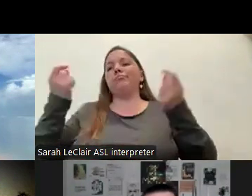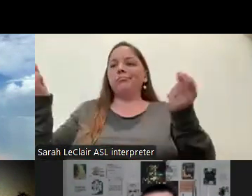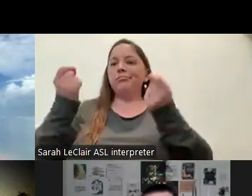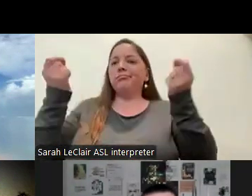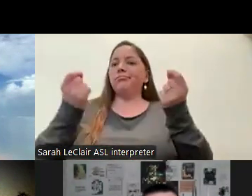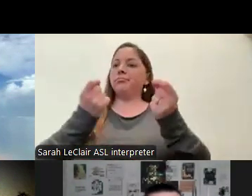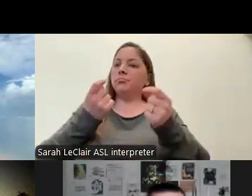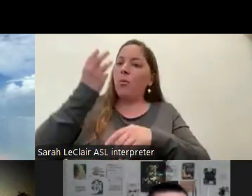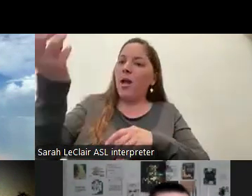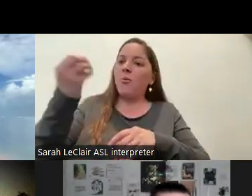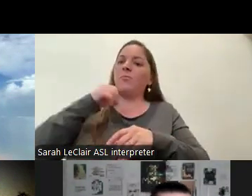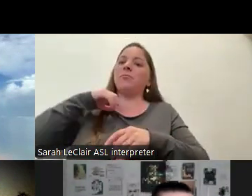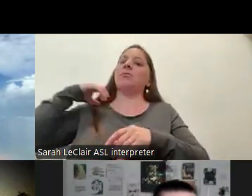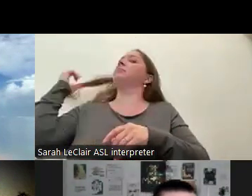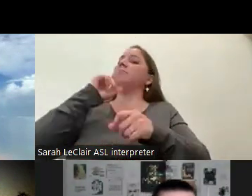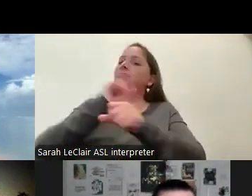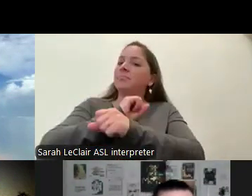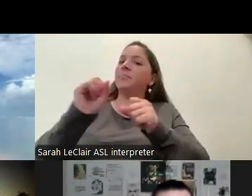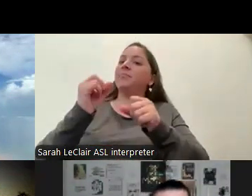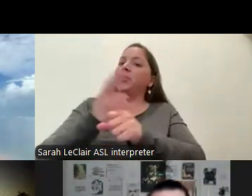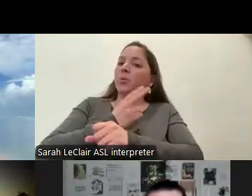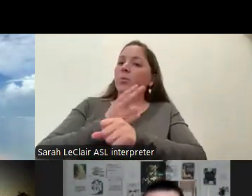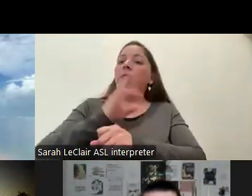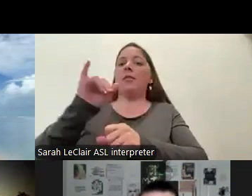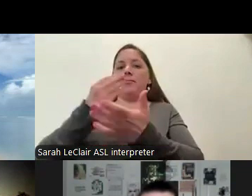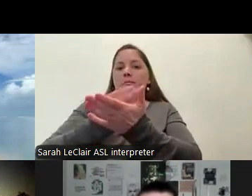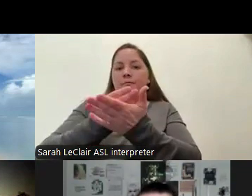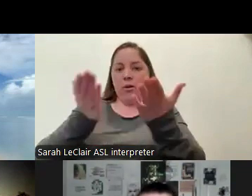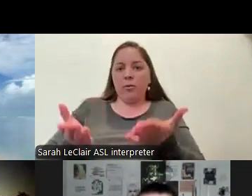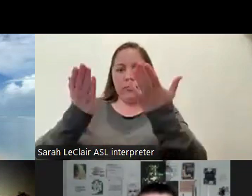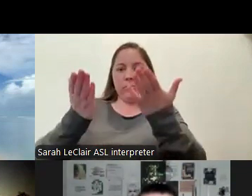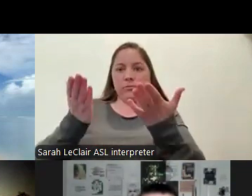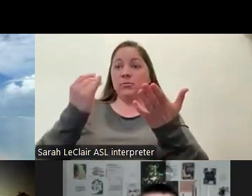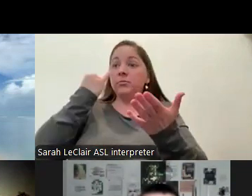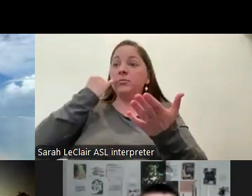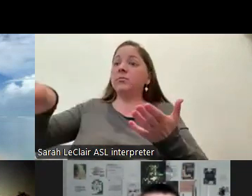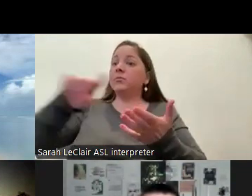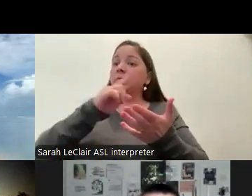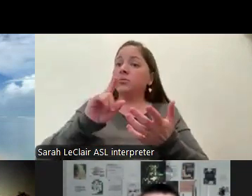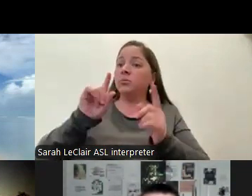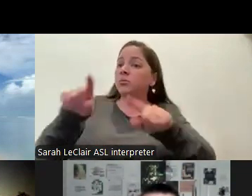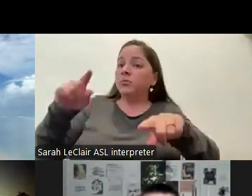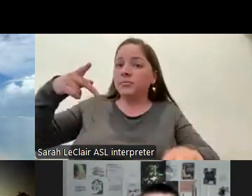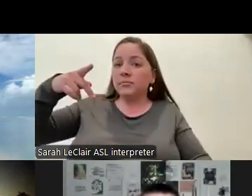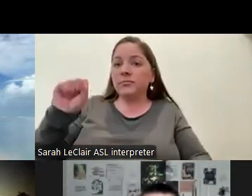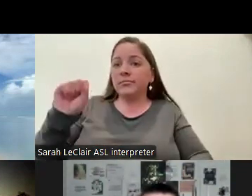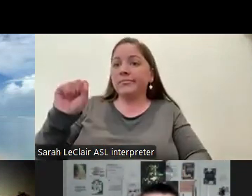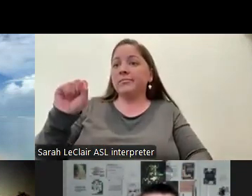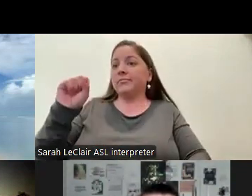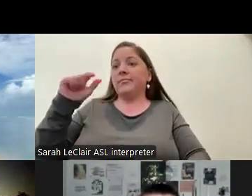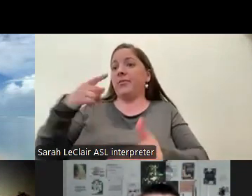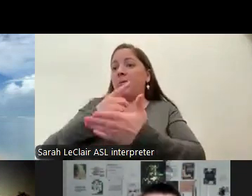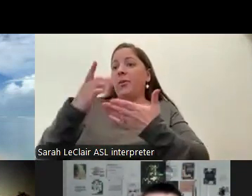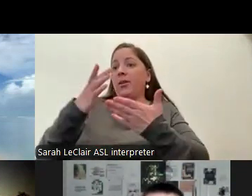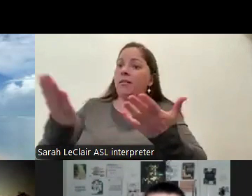and actually put their bike to use. It is a fundraiser for us, so if any of you or happen to be out there in downtown Palm Springs, you